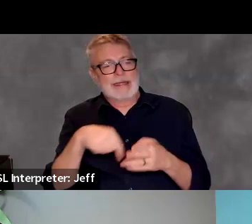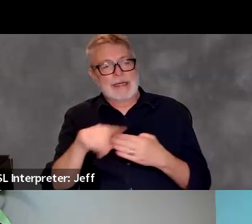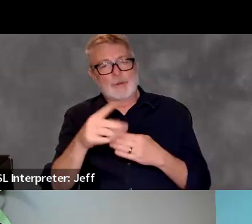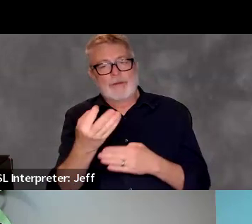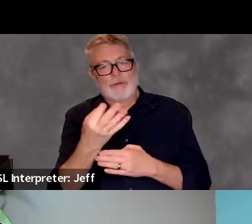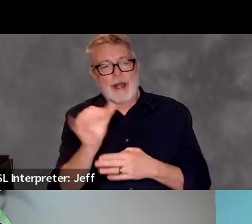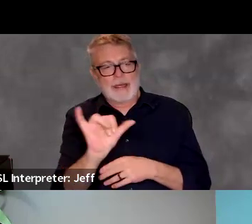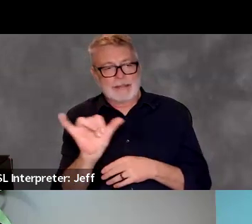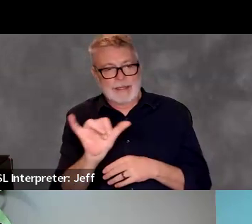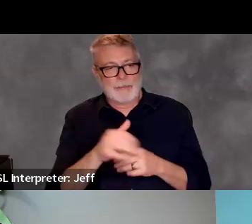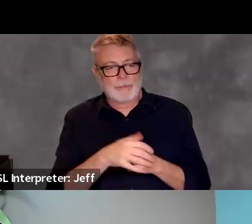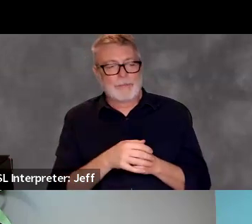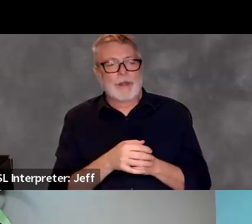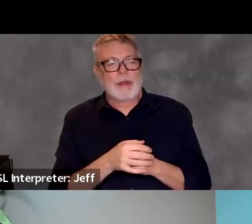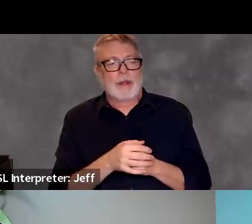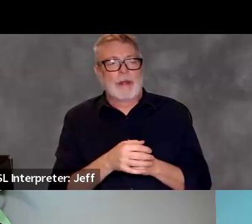We'll just talk about